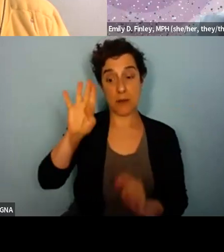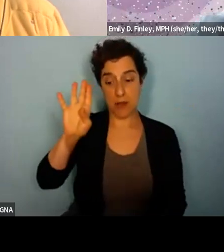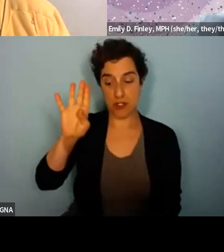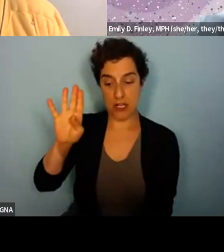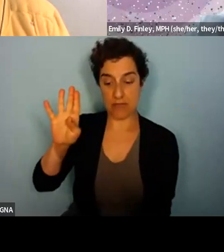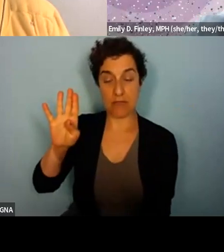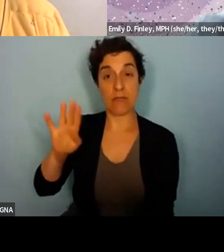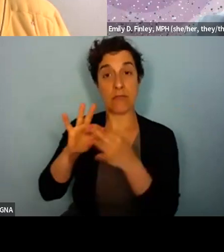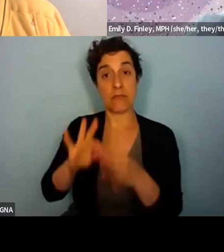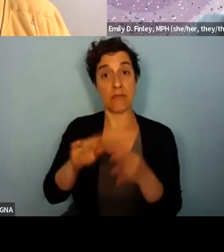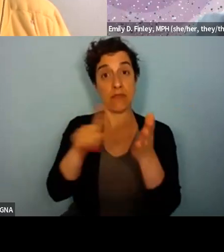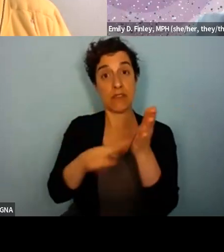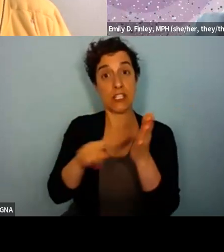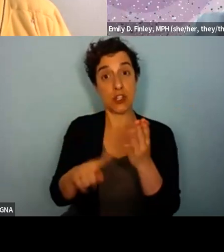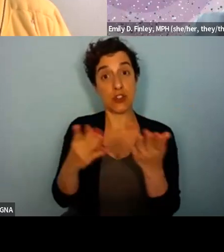in research?